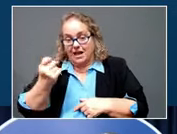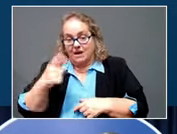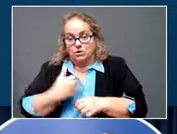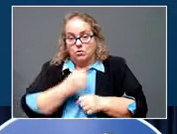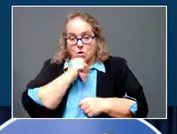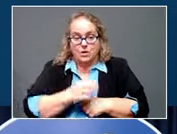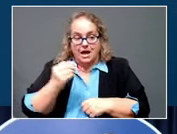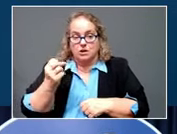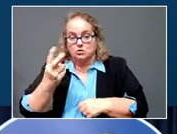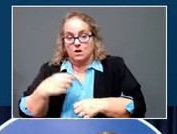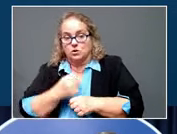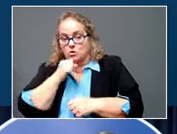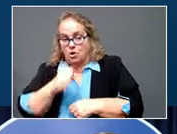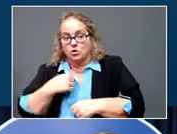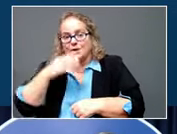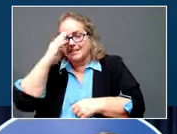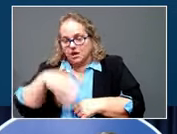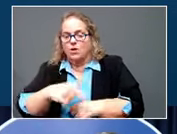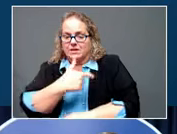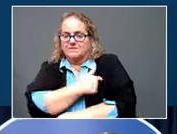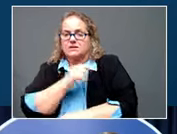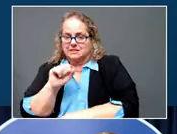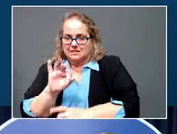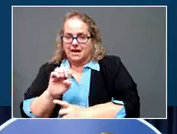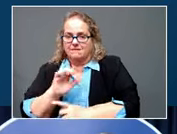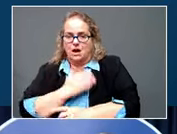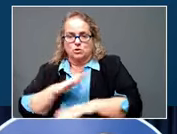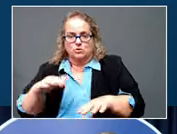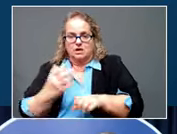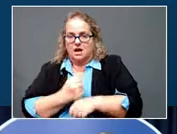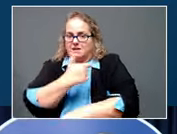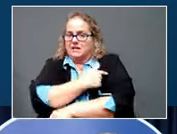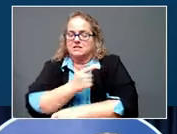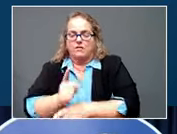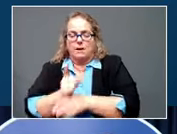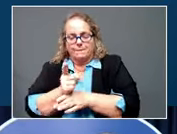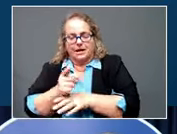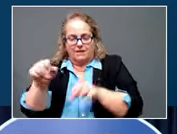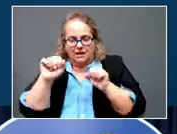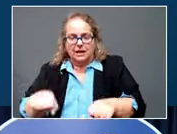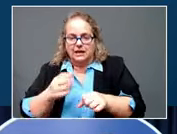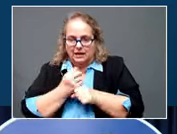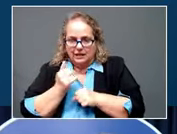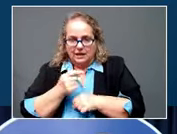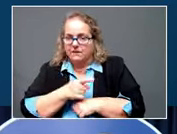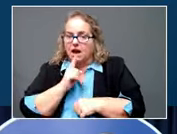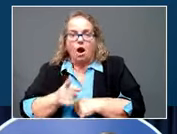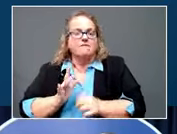these vaccines are safe. Our kids got vaccinated the first moment they could. They are completely fine.